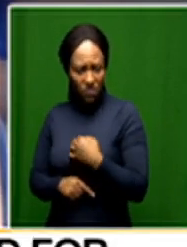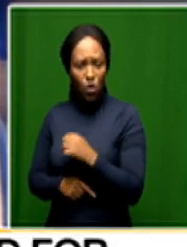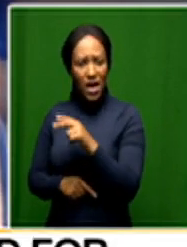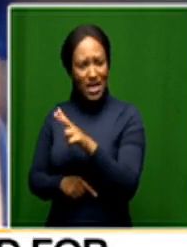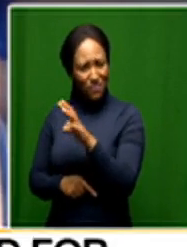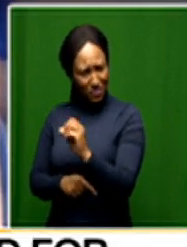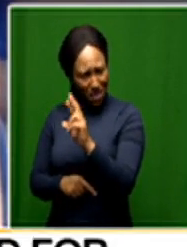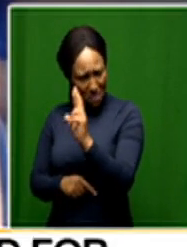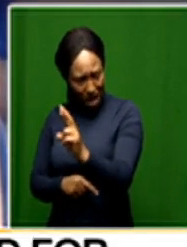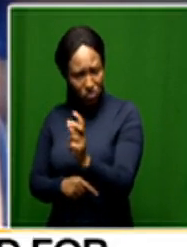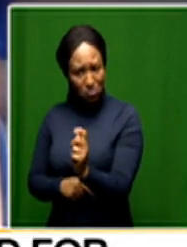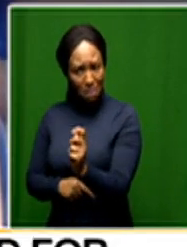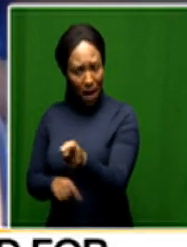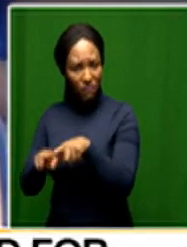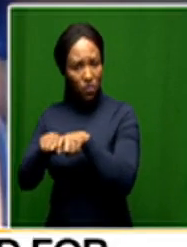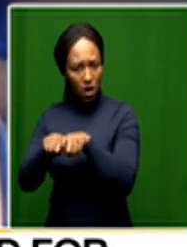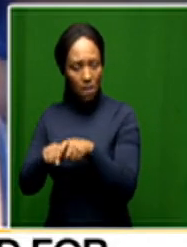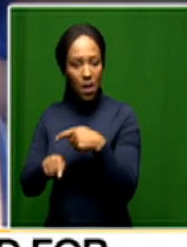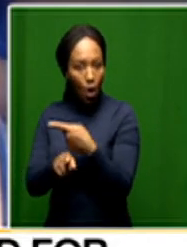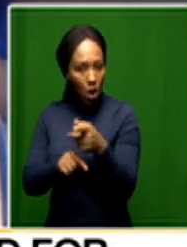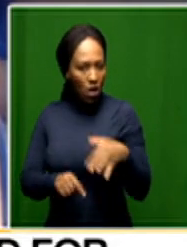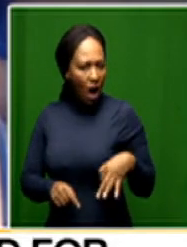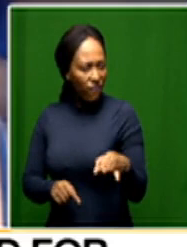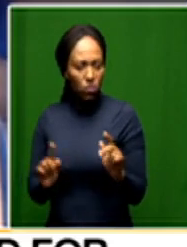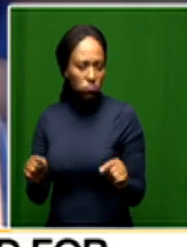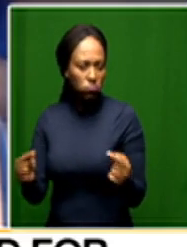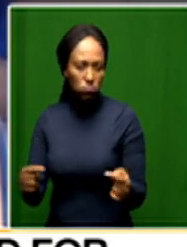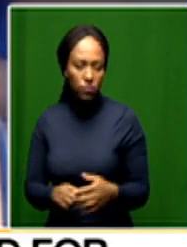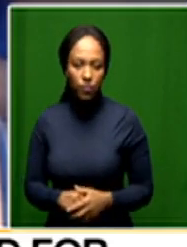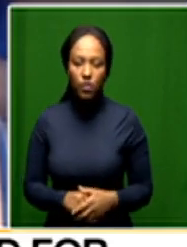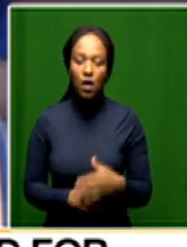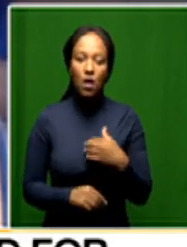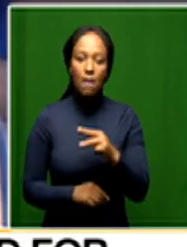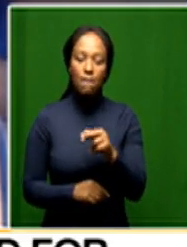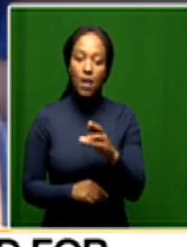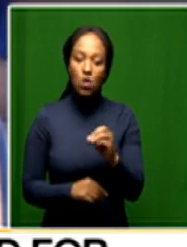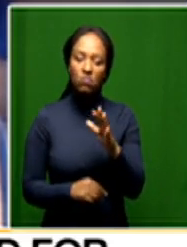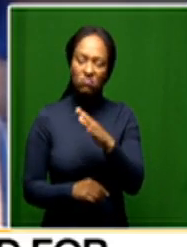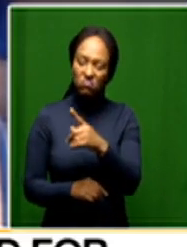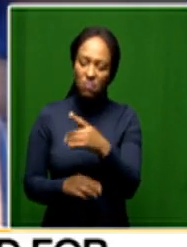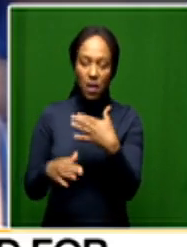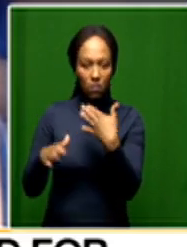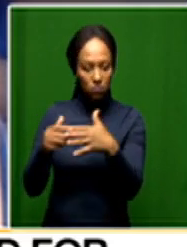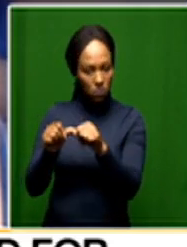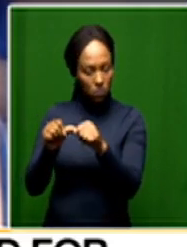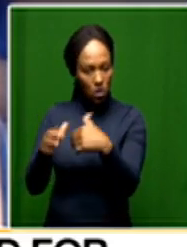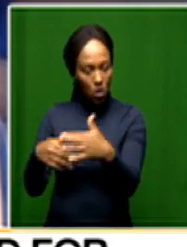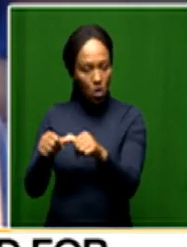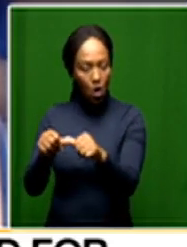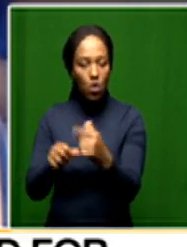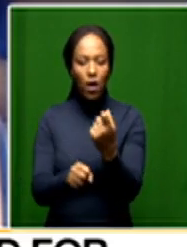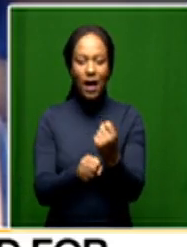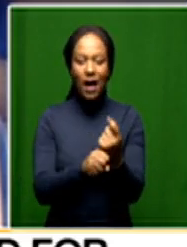rand a test, so not many people can actually afford that. As I let you go, Marion, will this be ongoing? Because you don't have information from